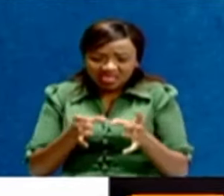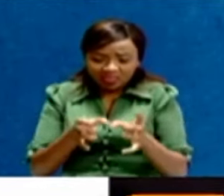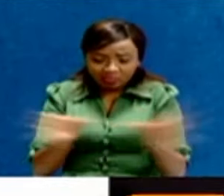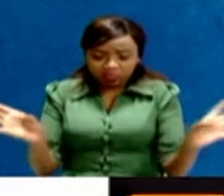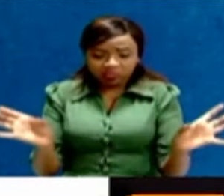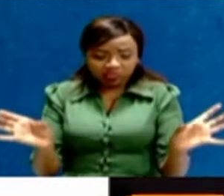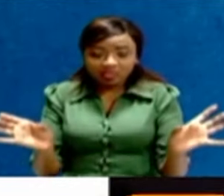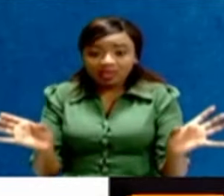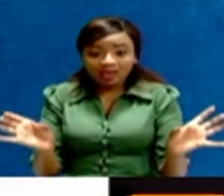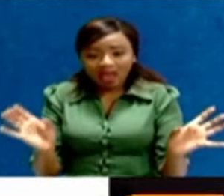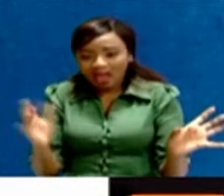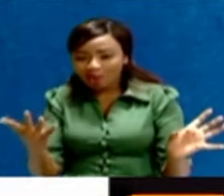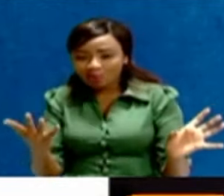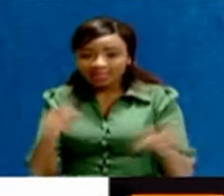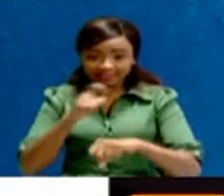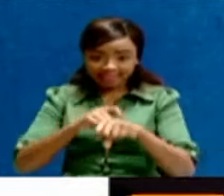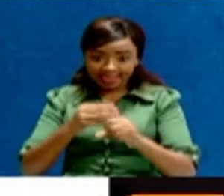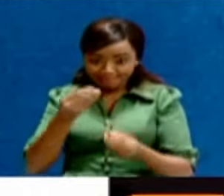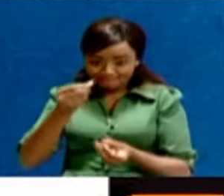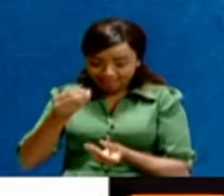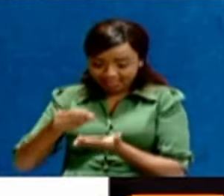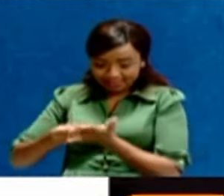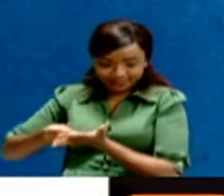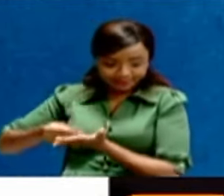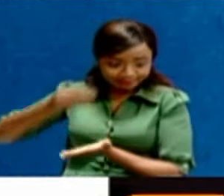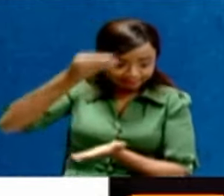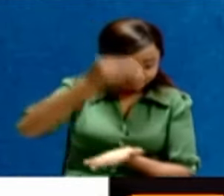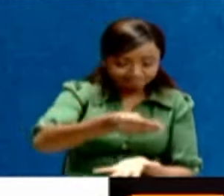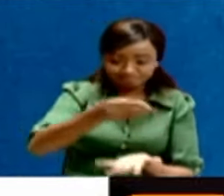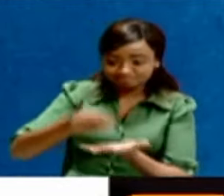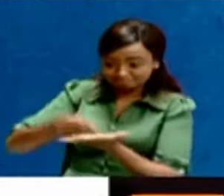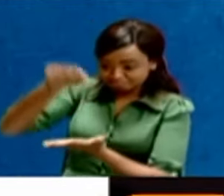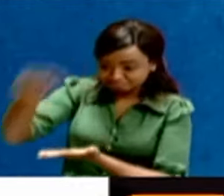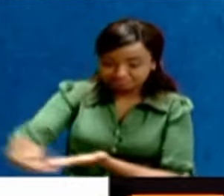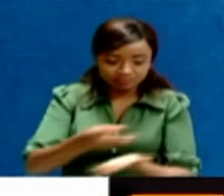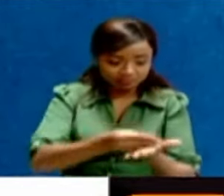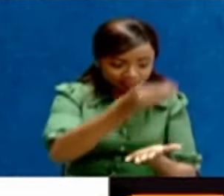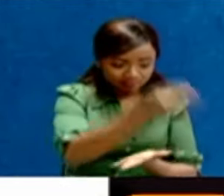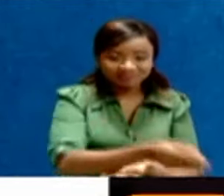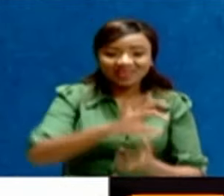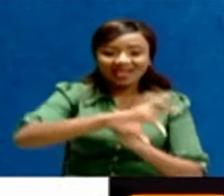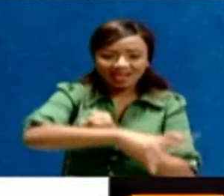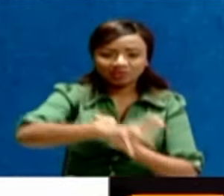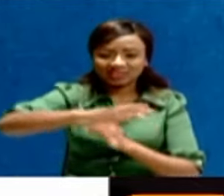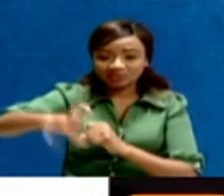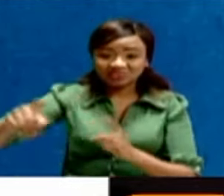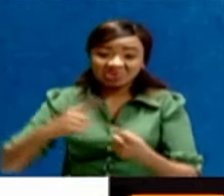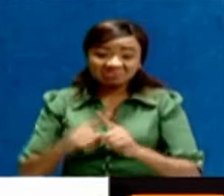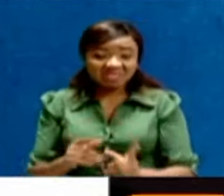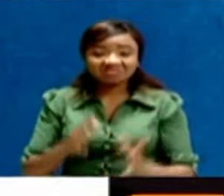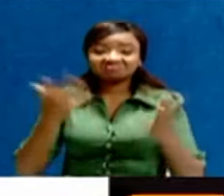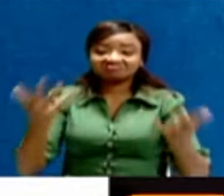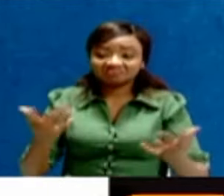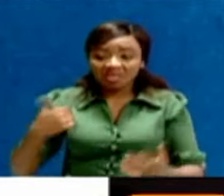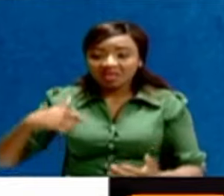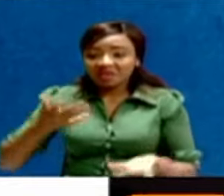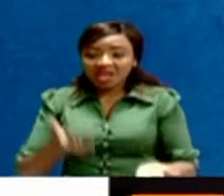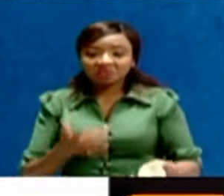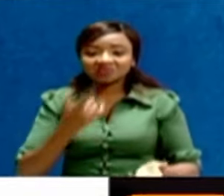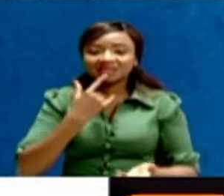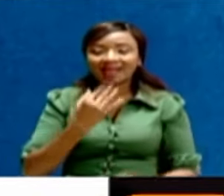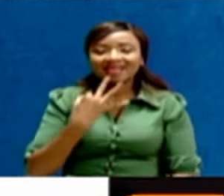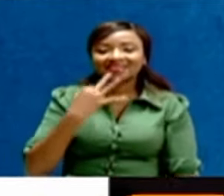is when more money can be devolved into the county government. But because the only amount of money that we can be able to